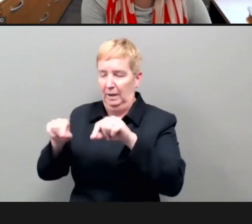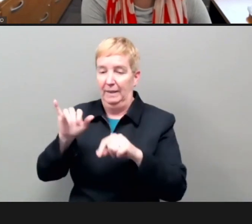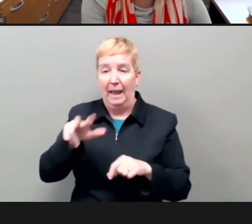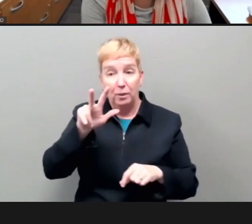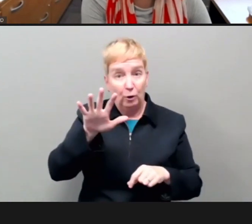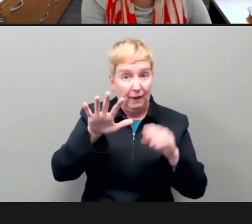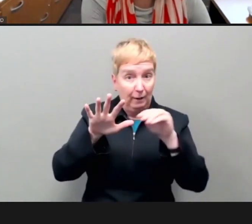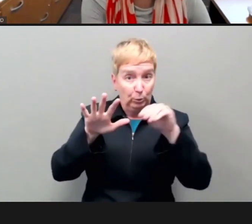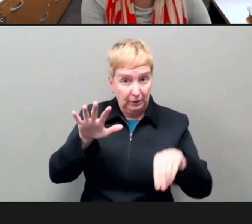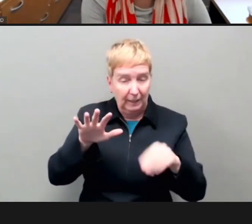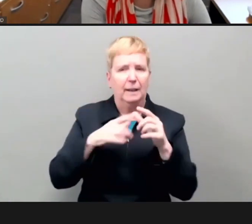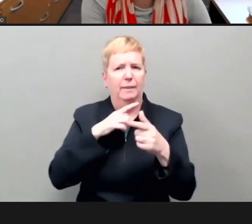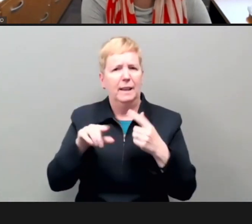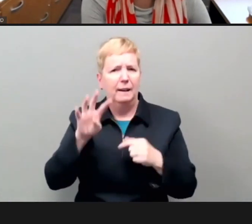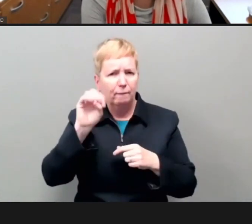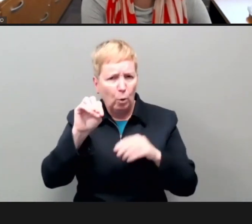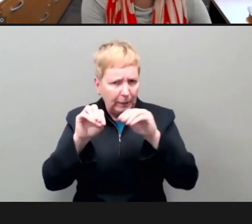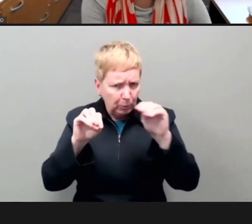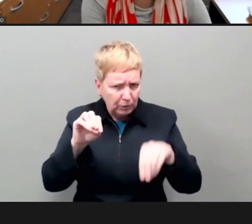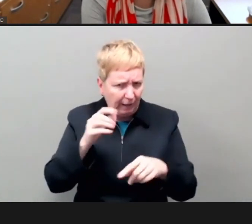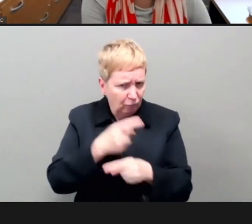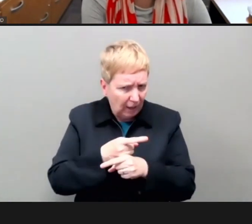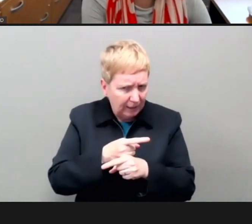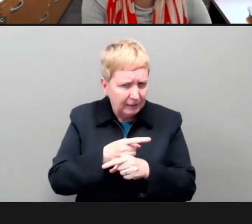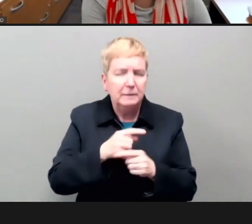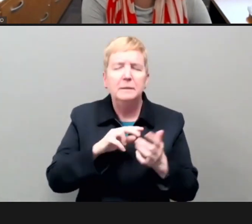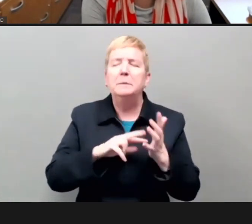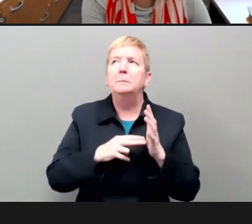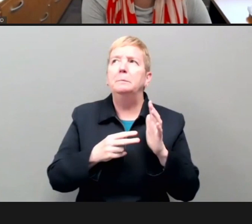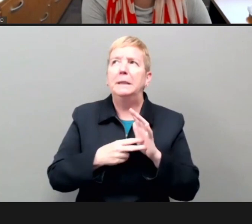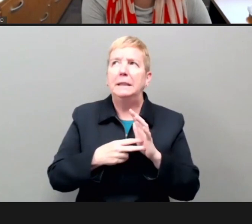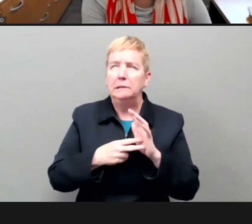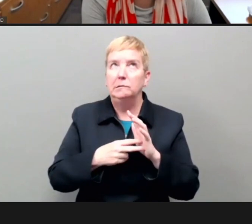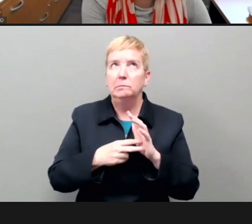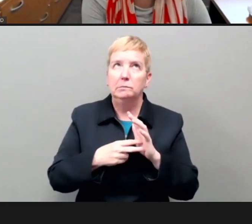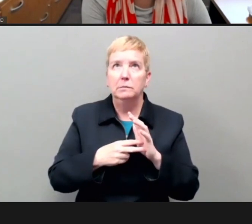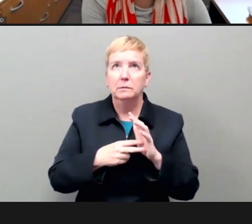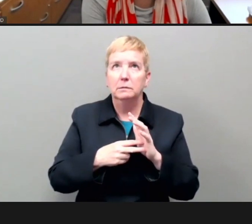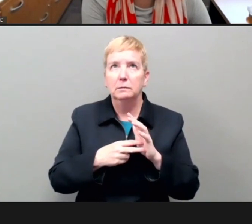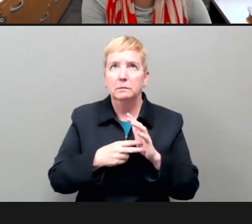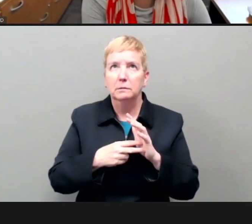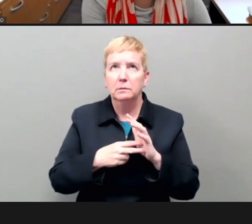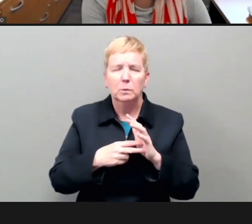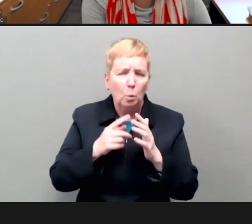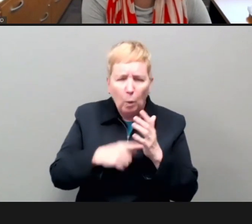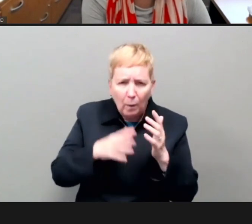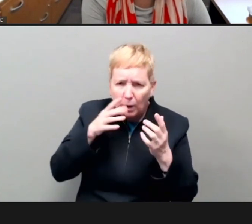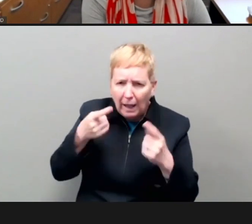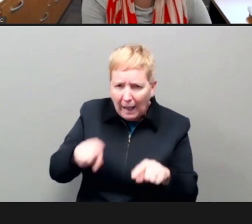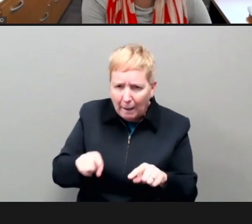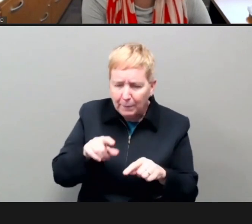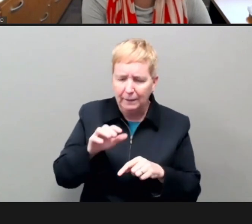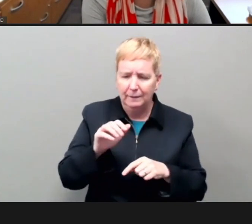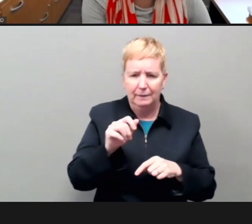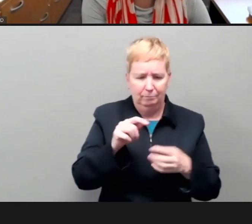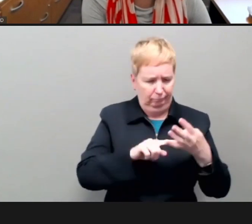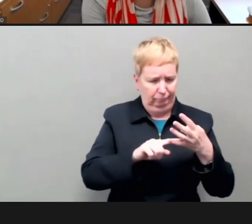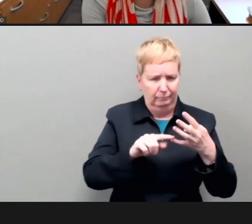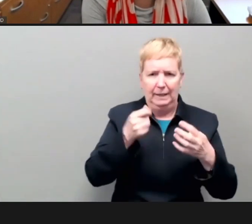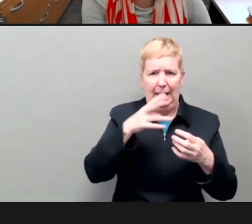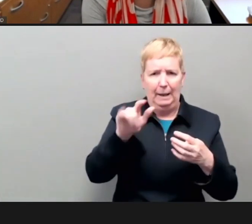at the 40%. So what will be taking effect on the 30th,